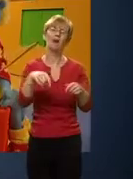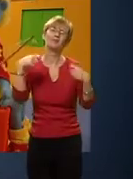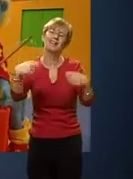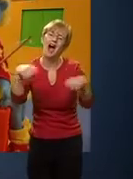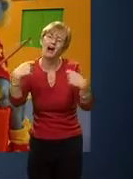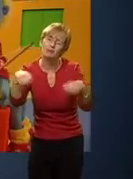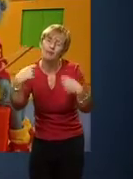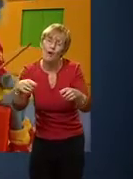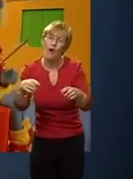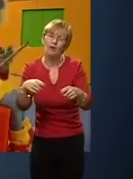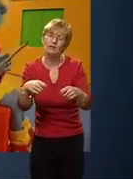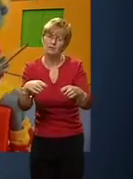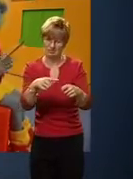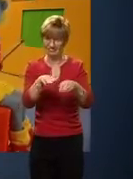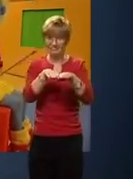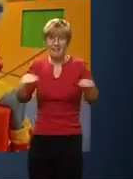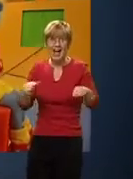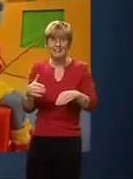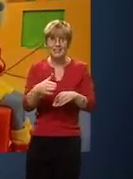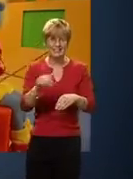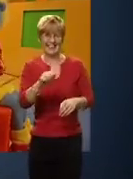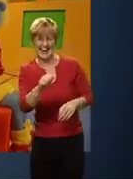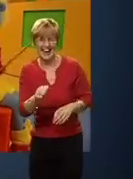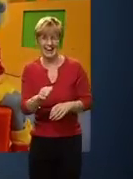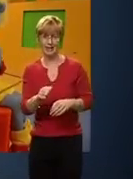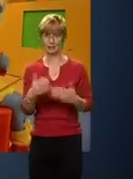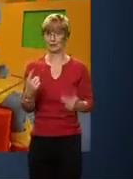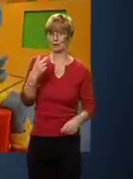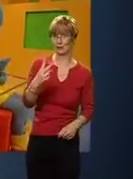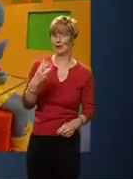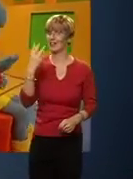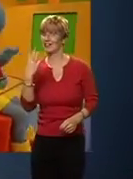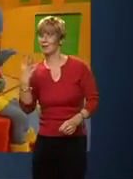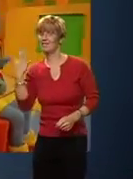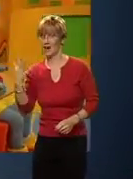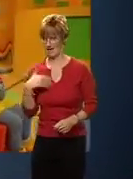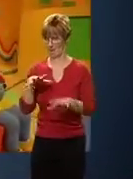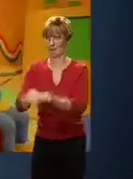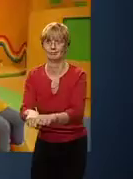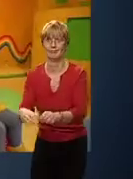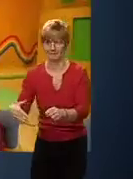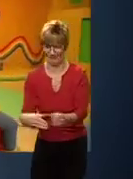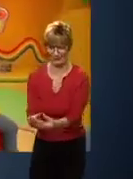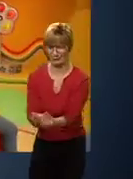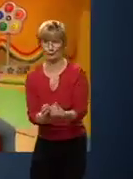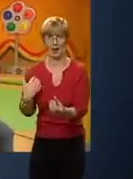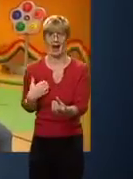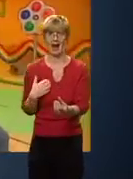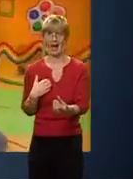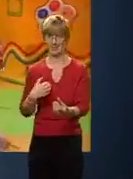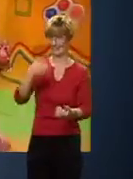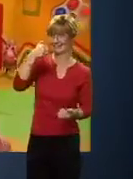fish. No, it's a flat fish. Oh, yeah. One, two, three, four, five. Once I caught a